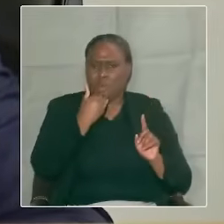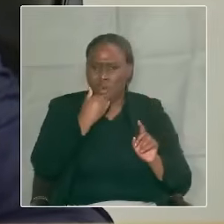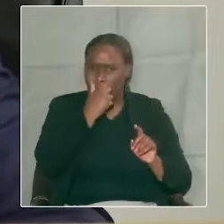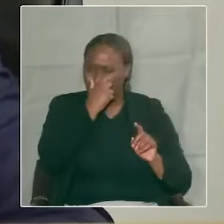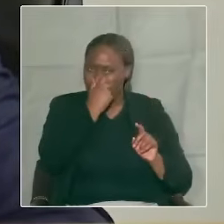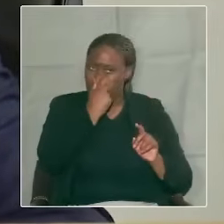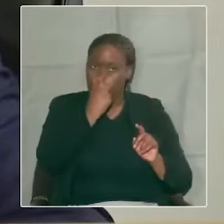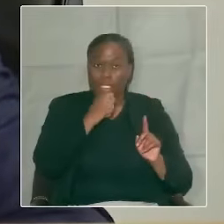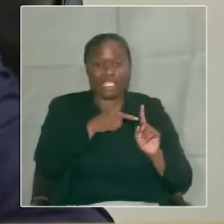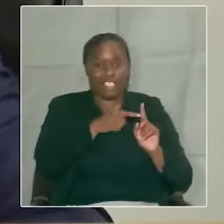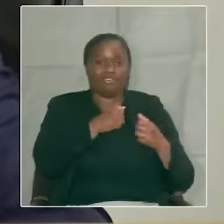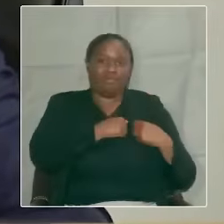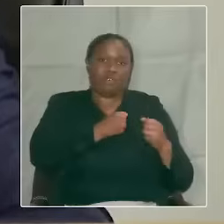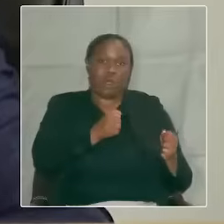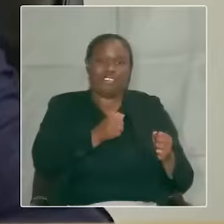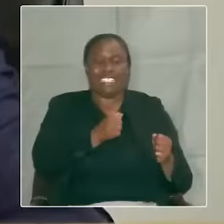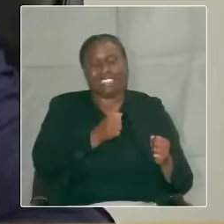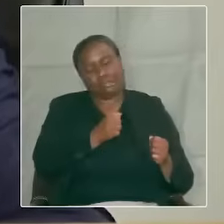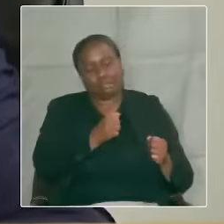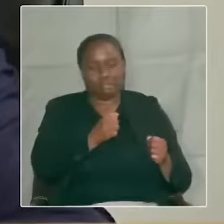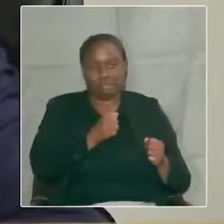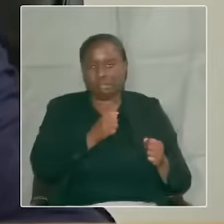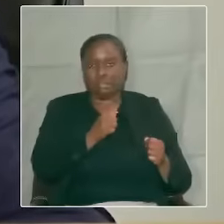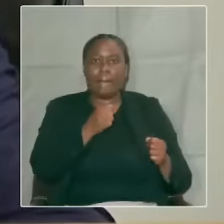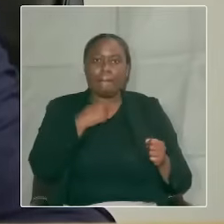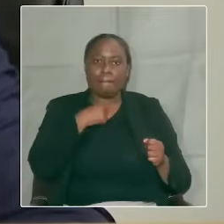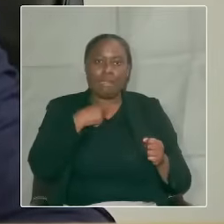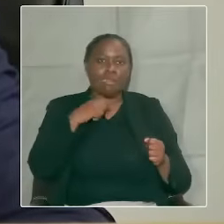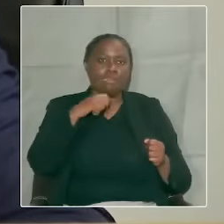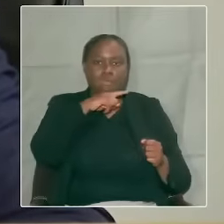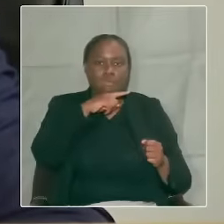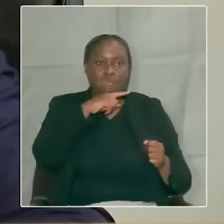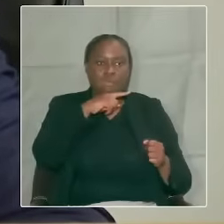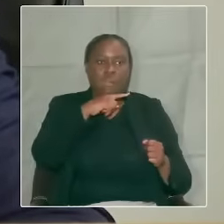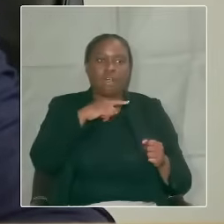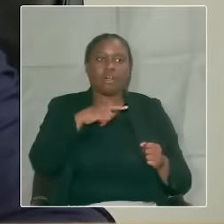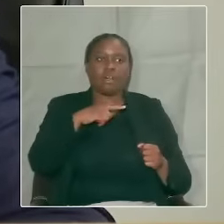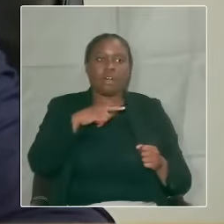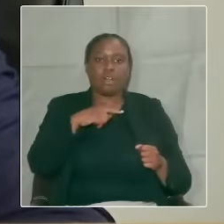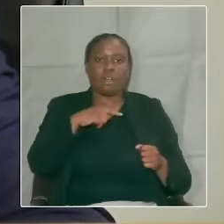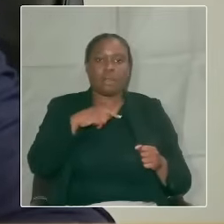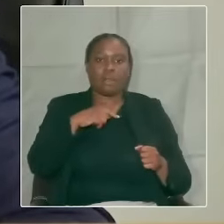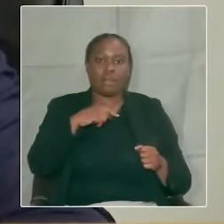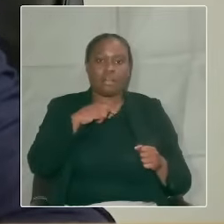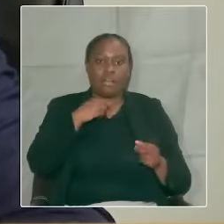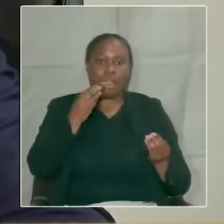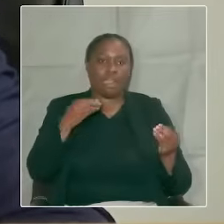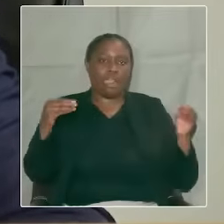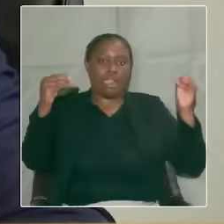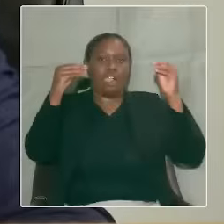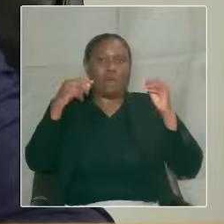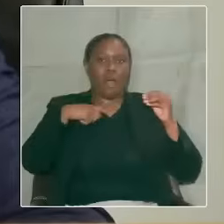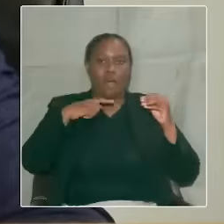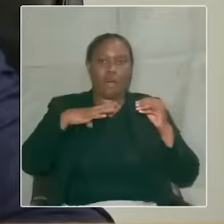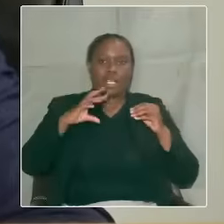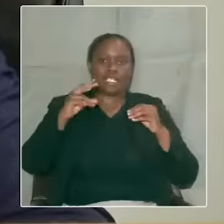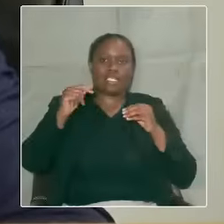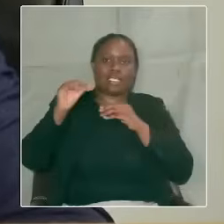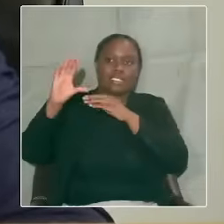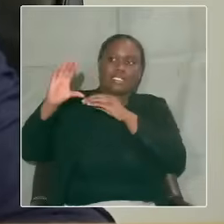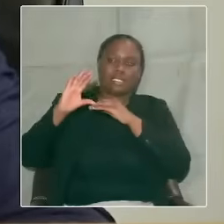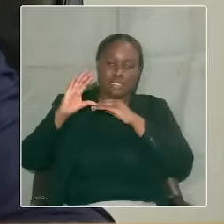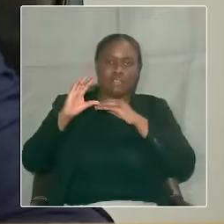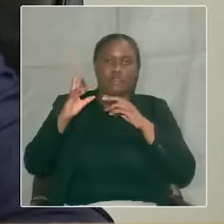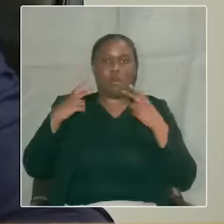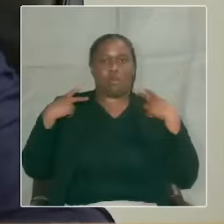will then confess that, yeah, no. I wanted to make sure that I get a budget from municipality